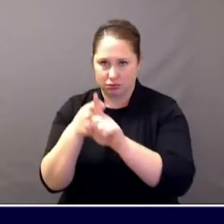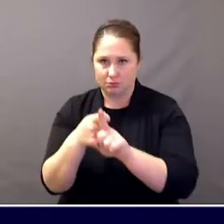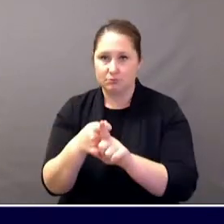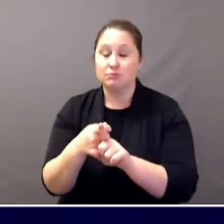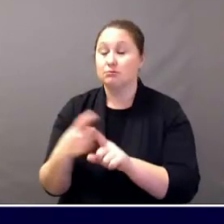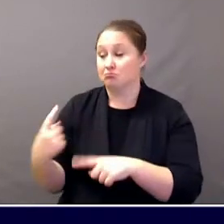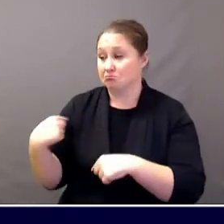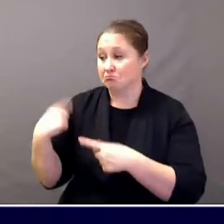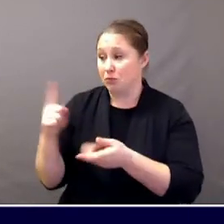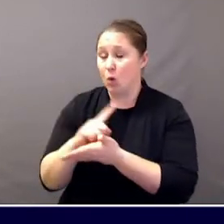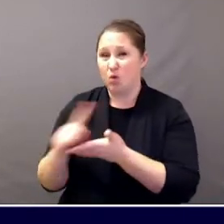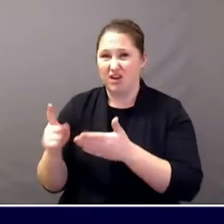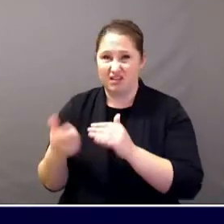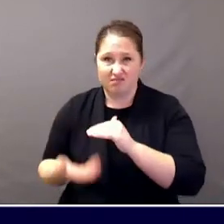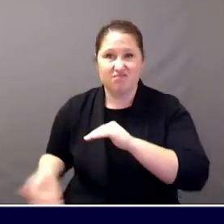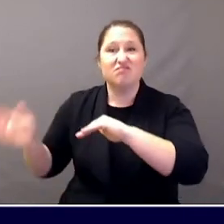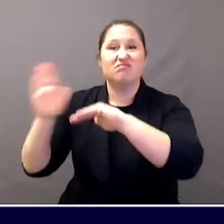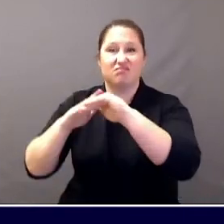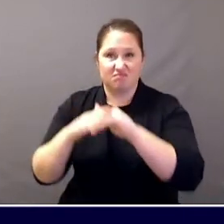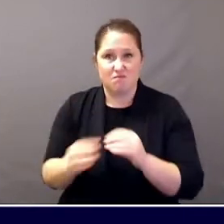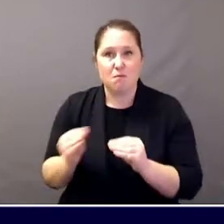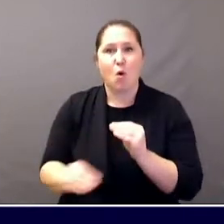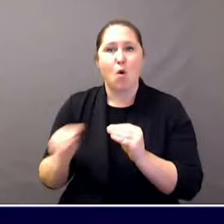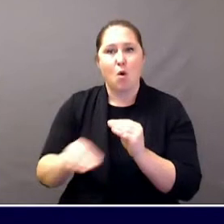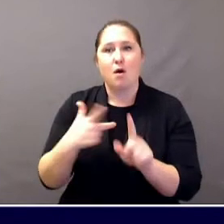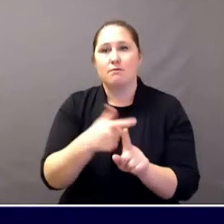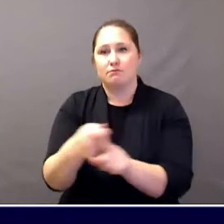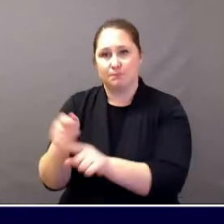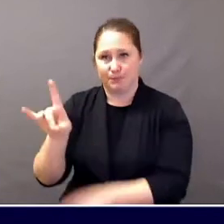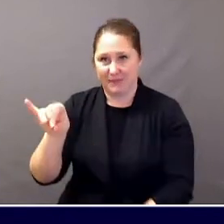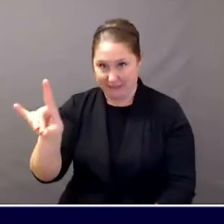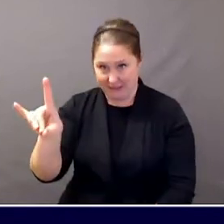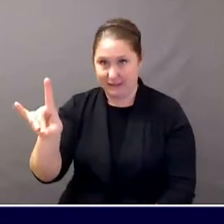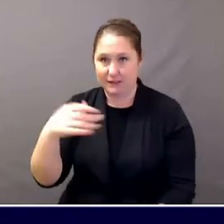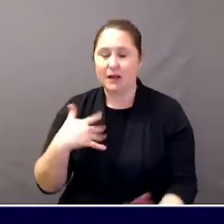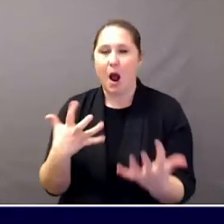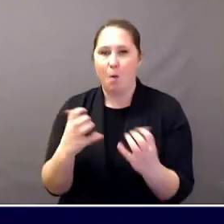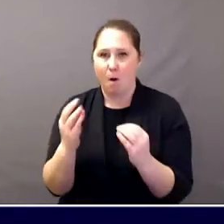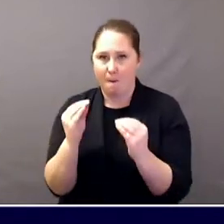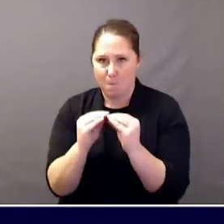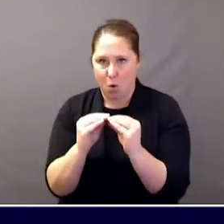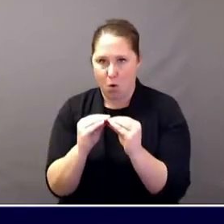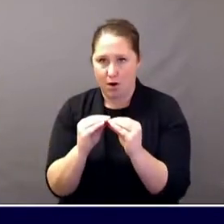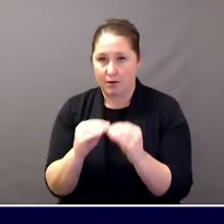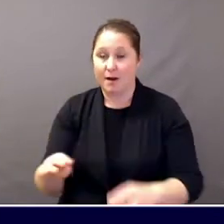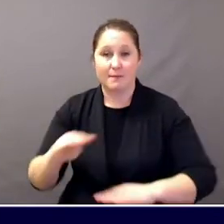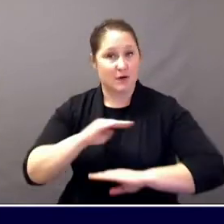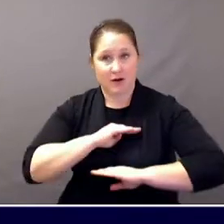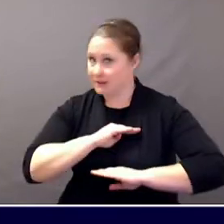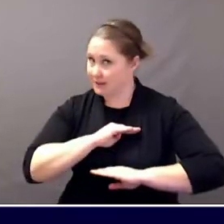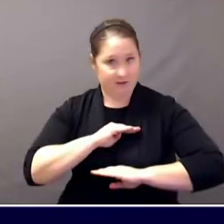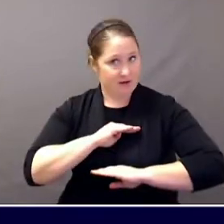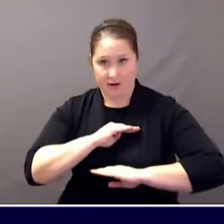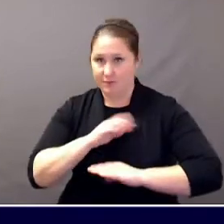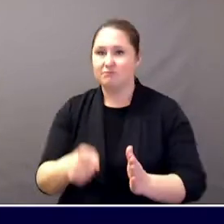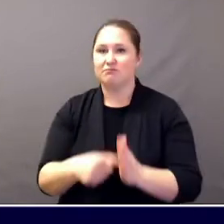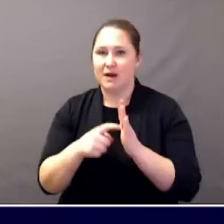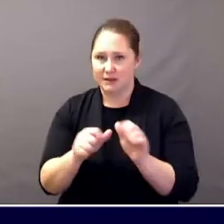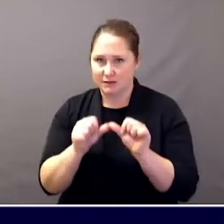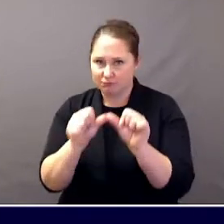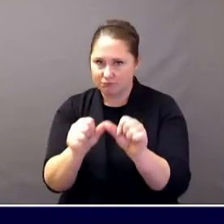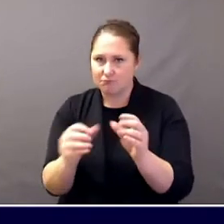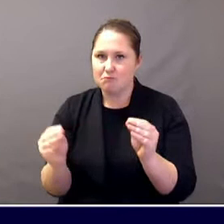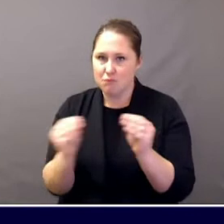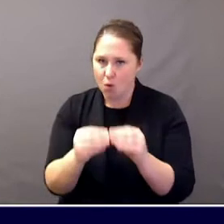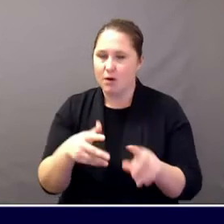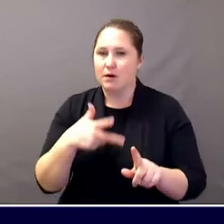volume. Again, as I mentioned to Don, I want to see that going. I will say on the other side is having moved through